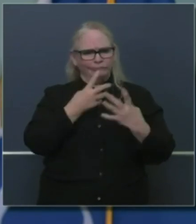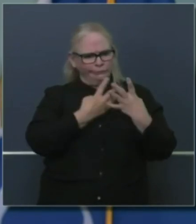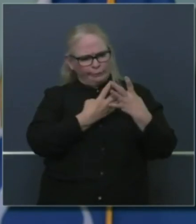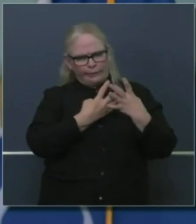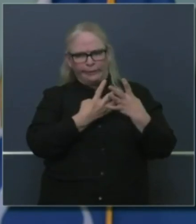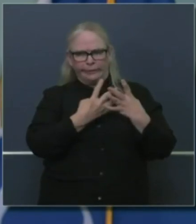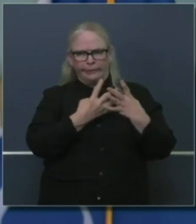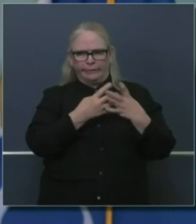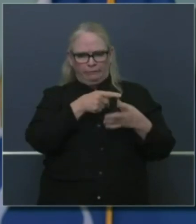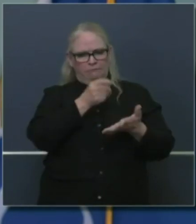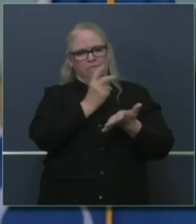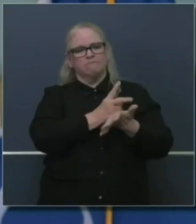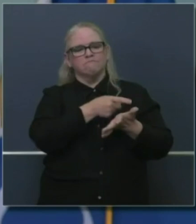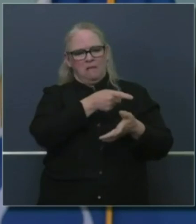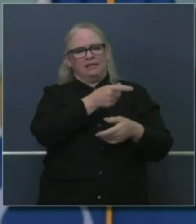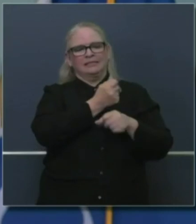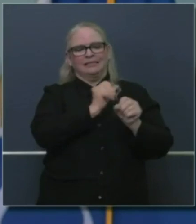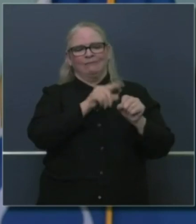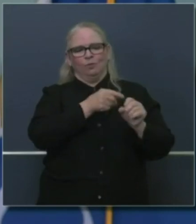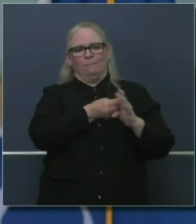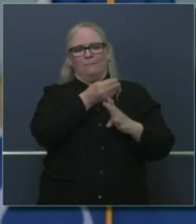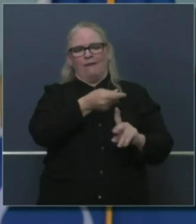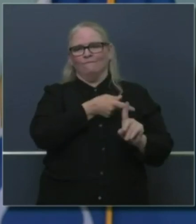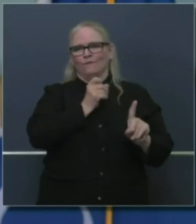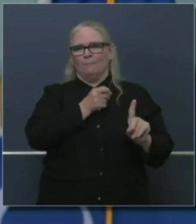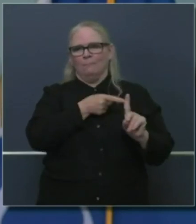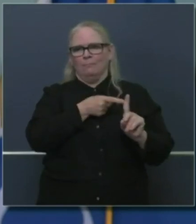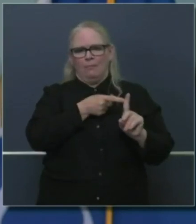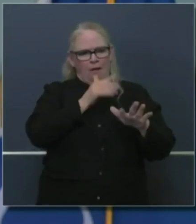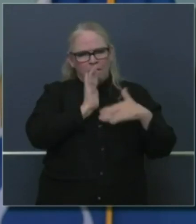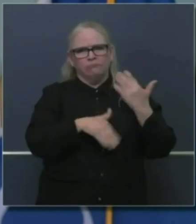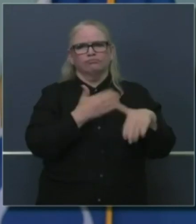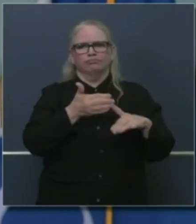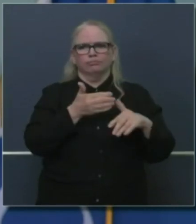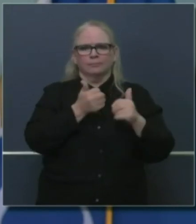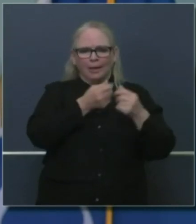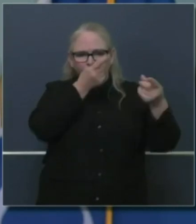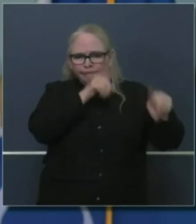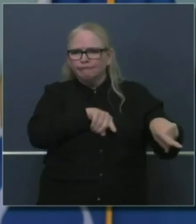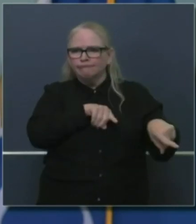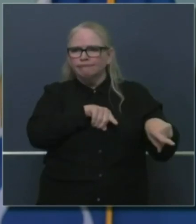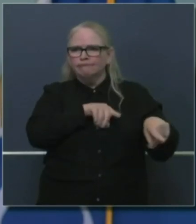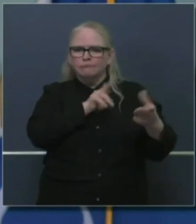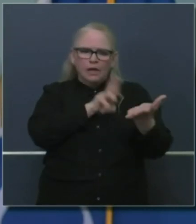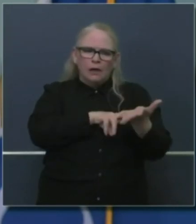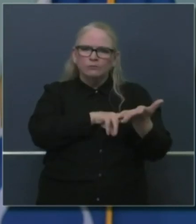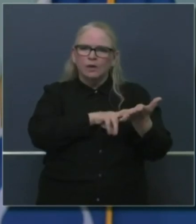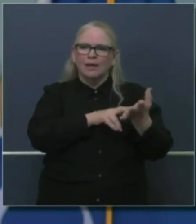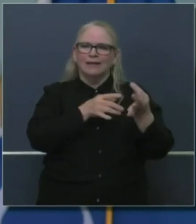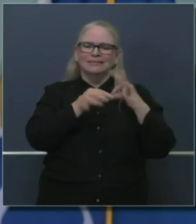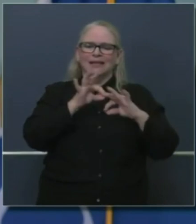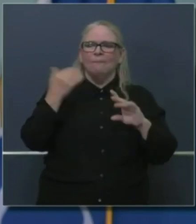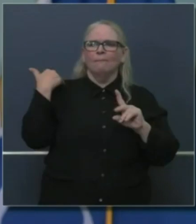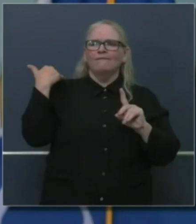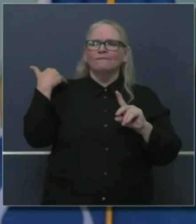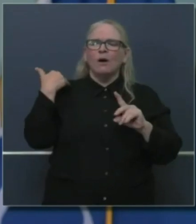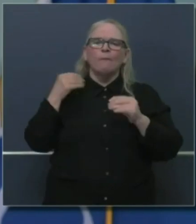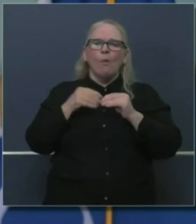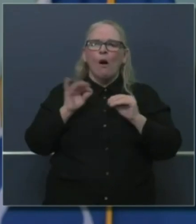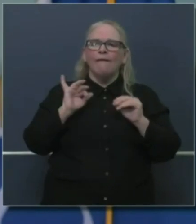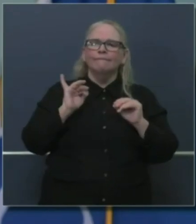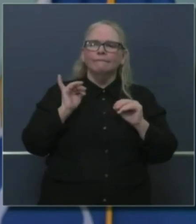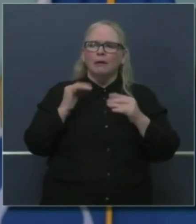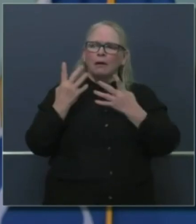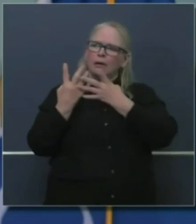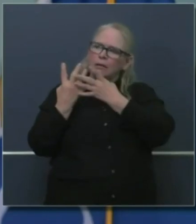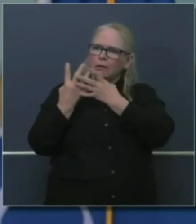from the state's normal procedures during emergencies or other times? And do you think the vetting has been sufficient, given that the state has wired